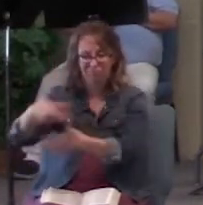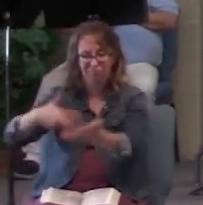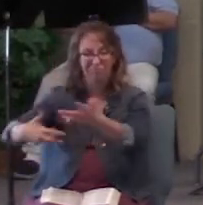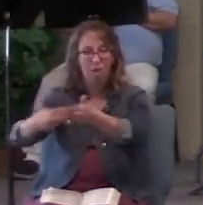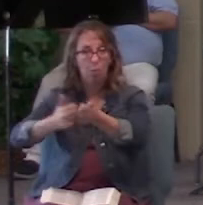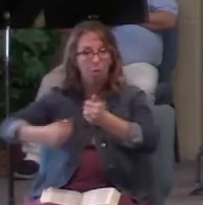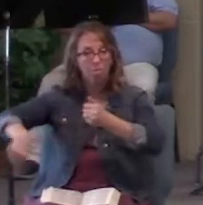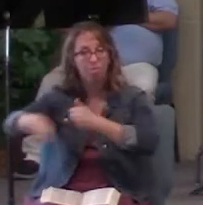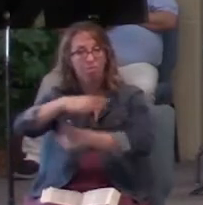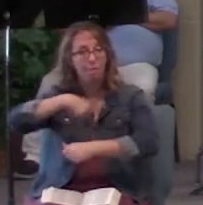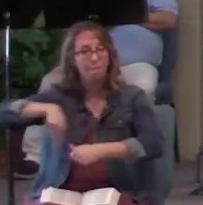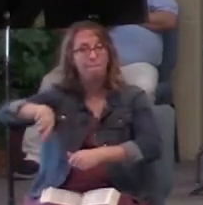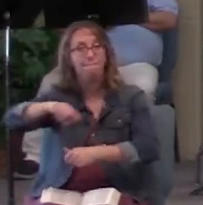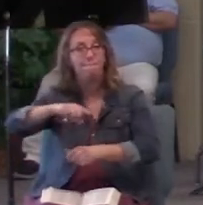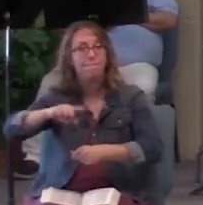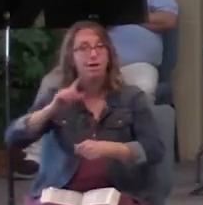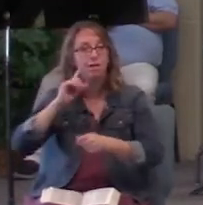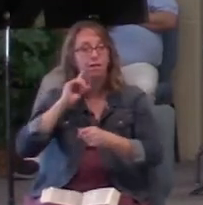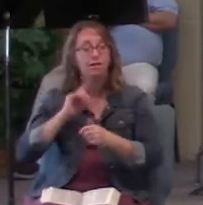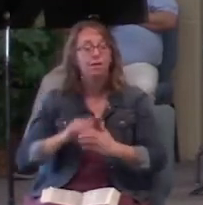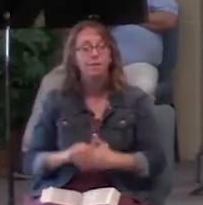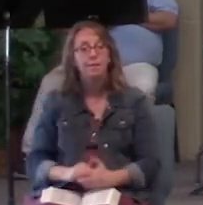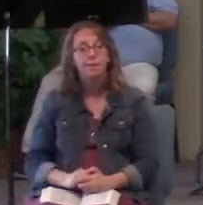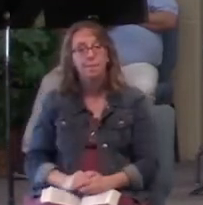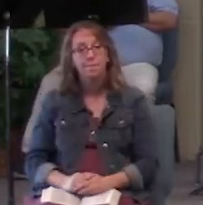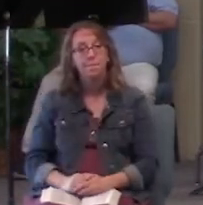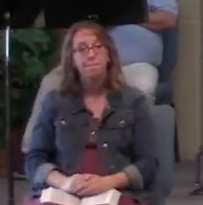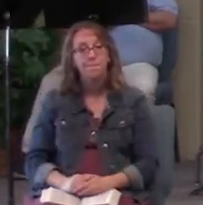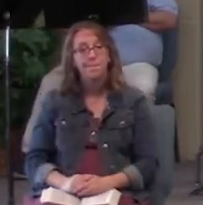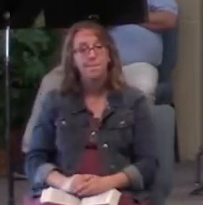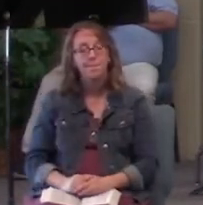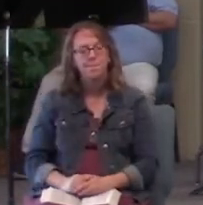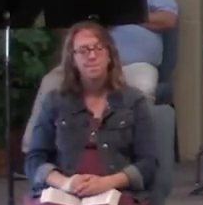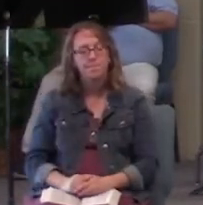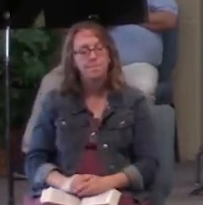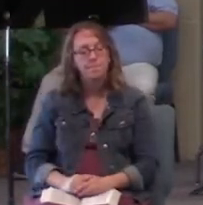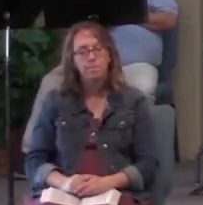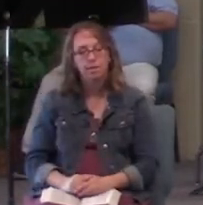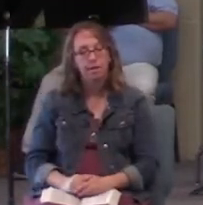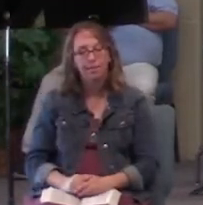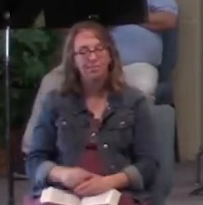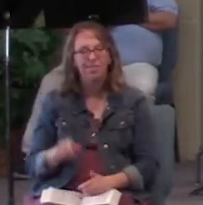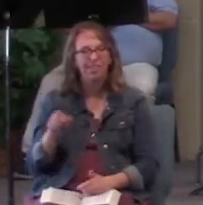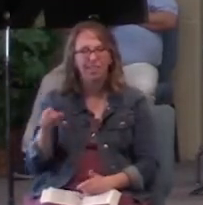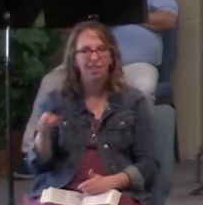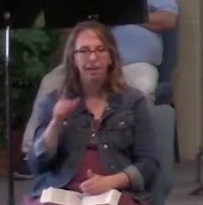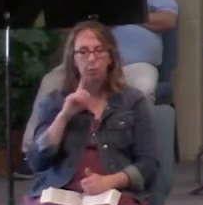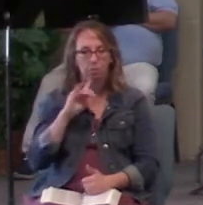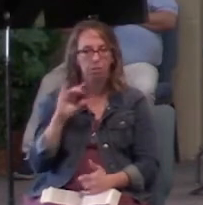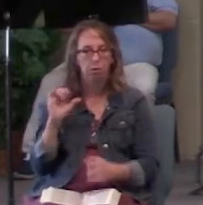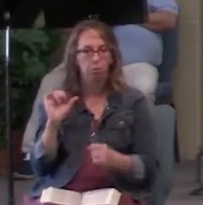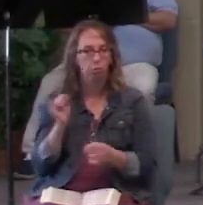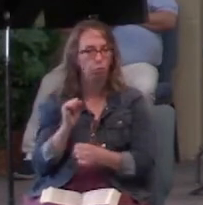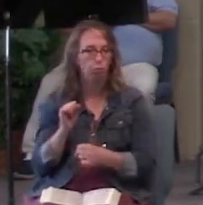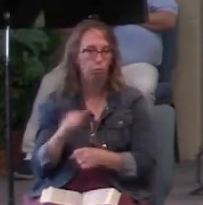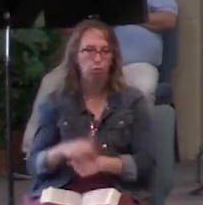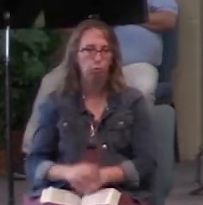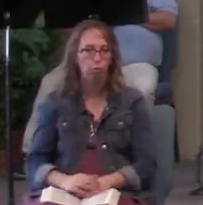and interacted with the apostles, that he would be so callous